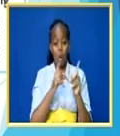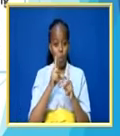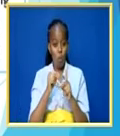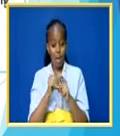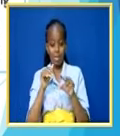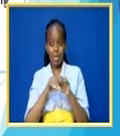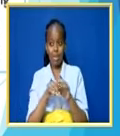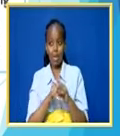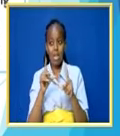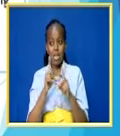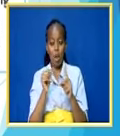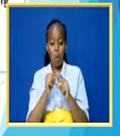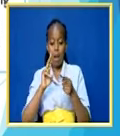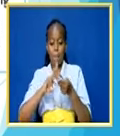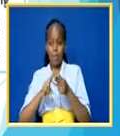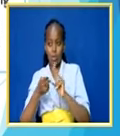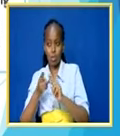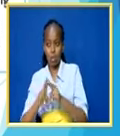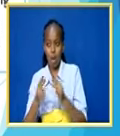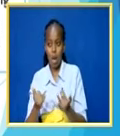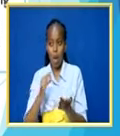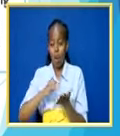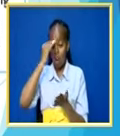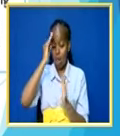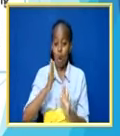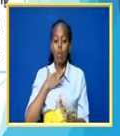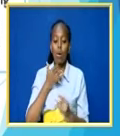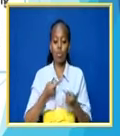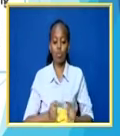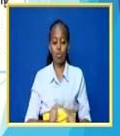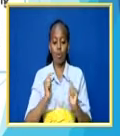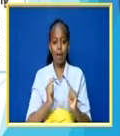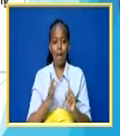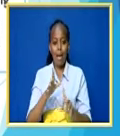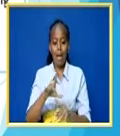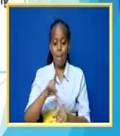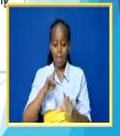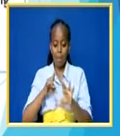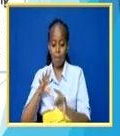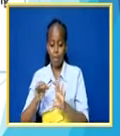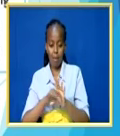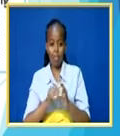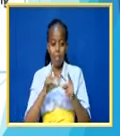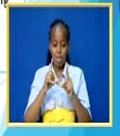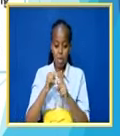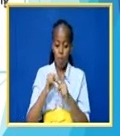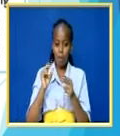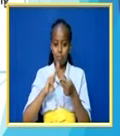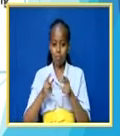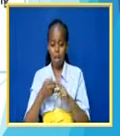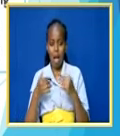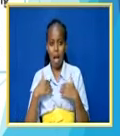are in the word puzzle. Great. So Lana, we are going to try and find them in the word puzzle. I found